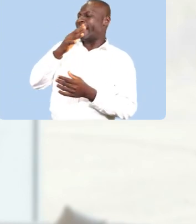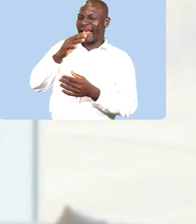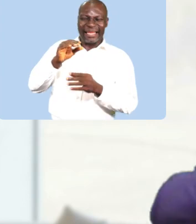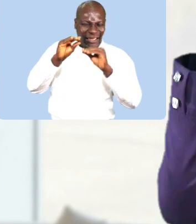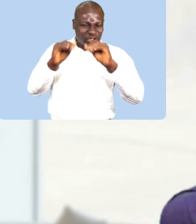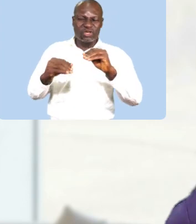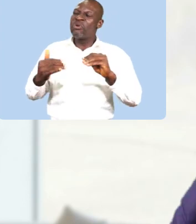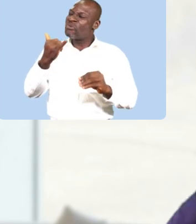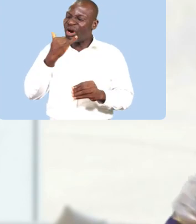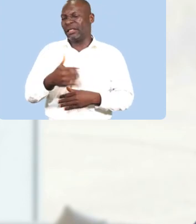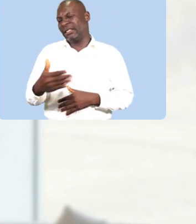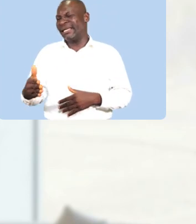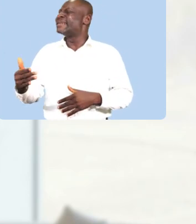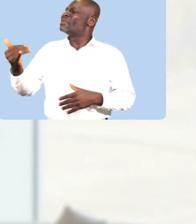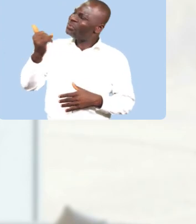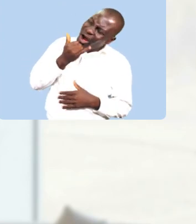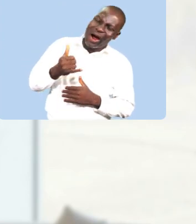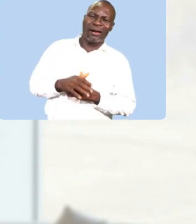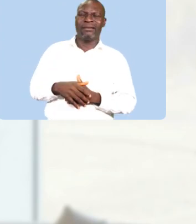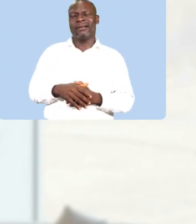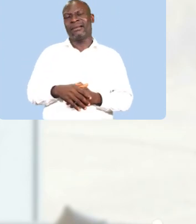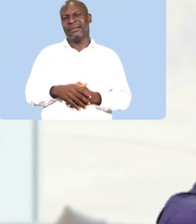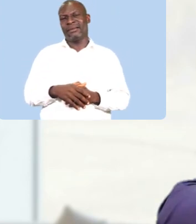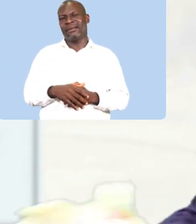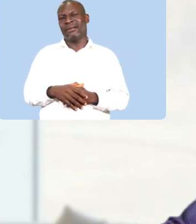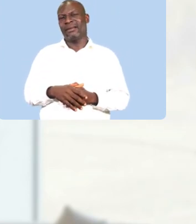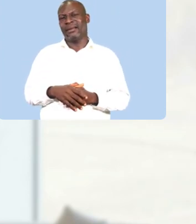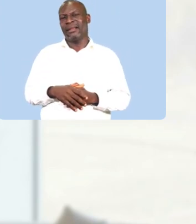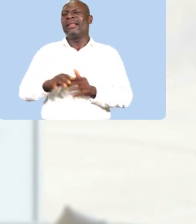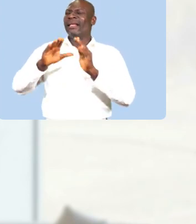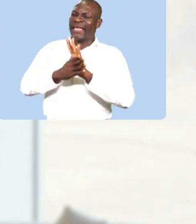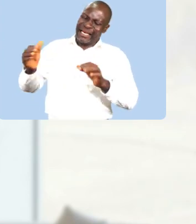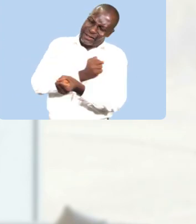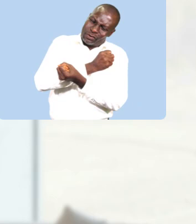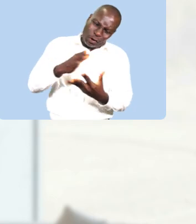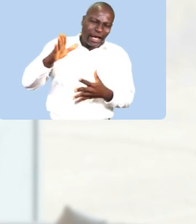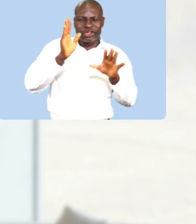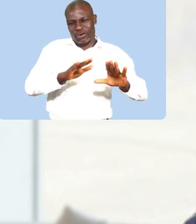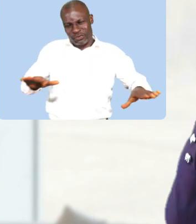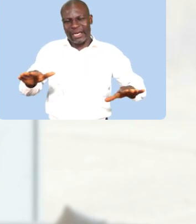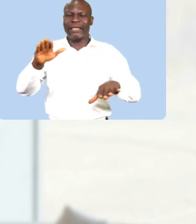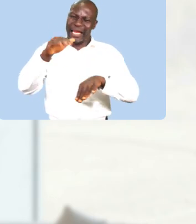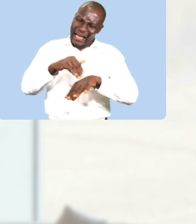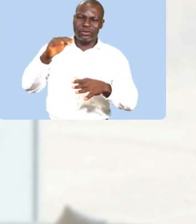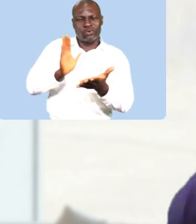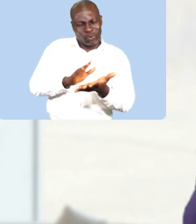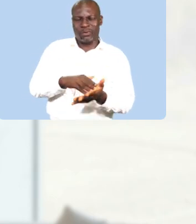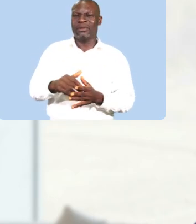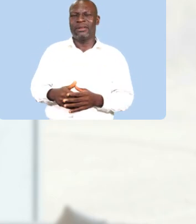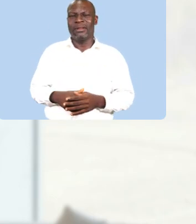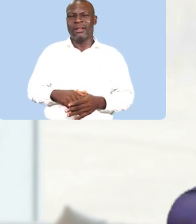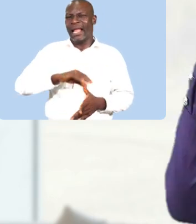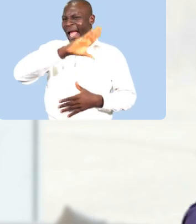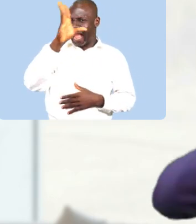sa, or bon sam new your way? Woman, they say, and quala. Never before,